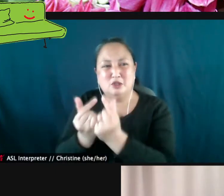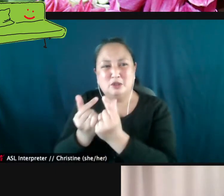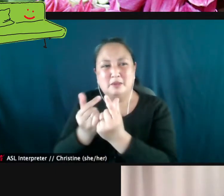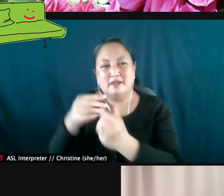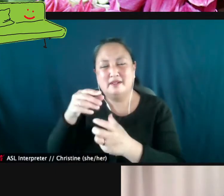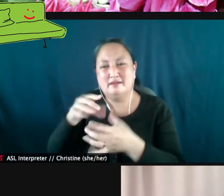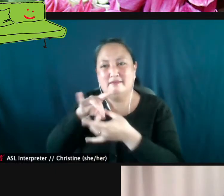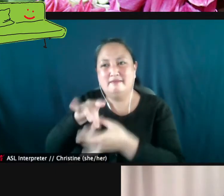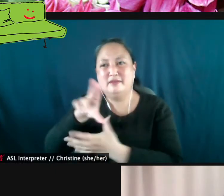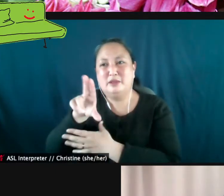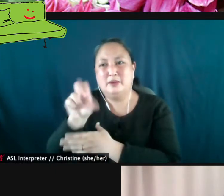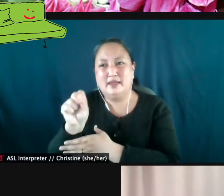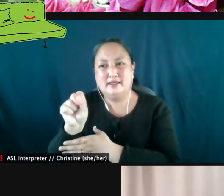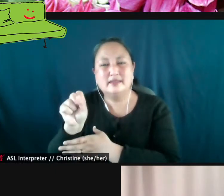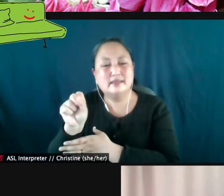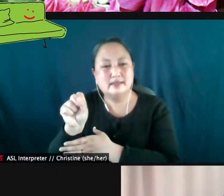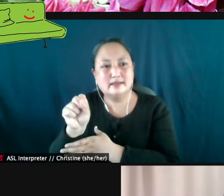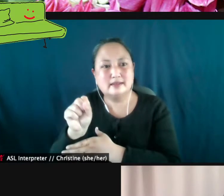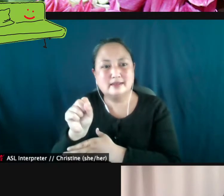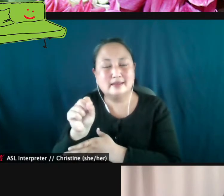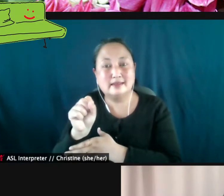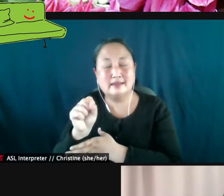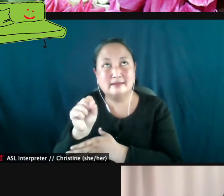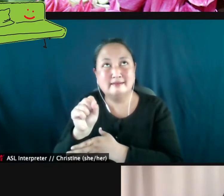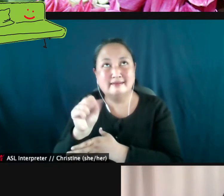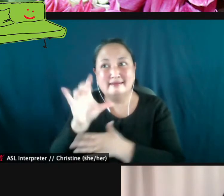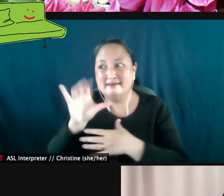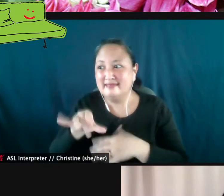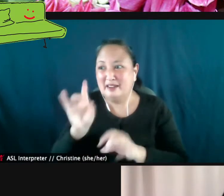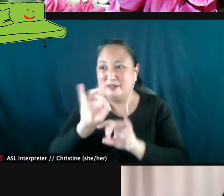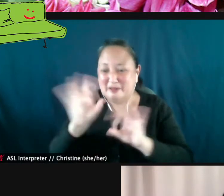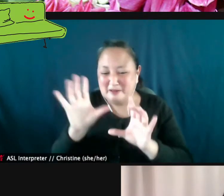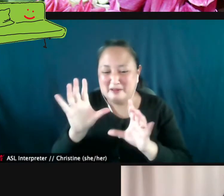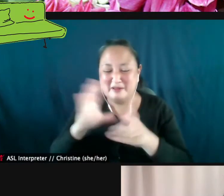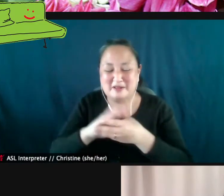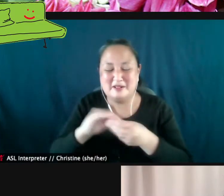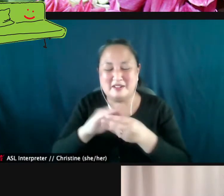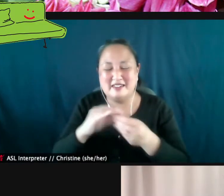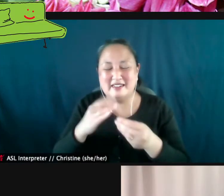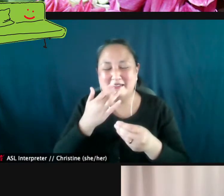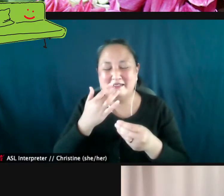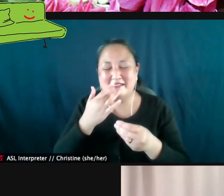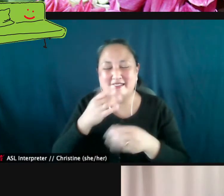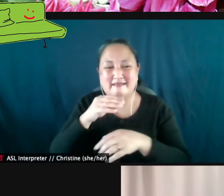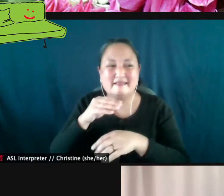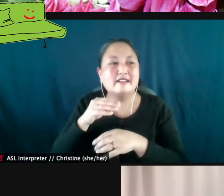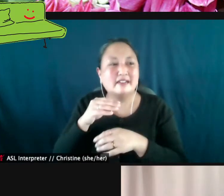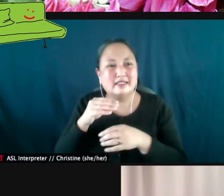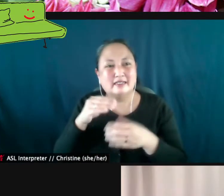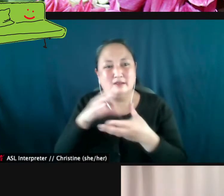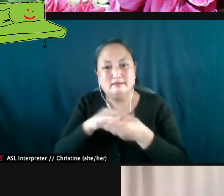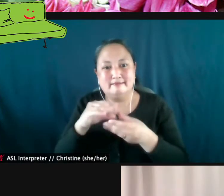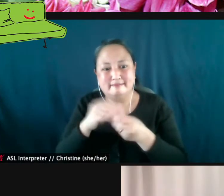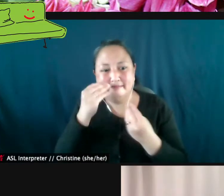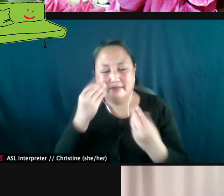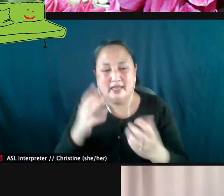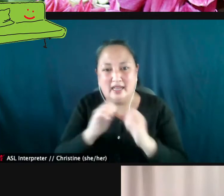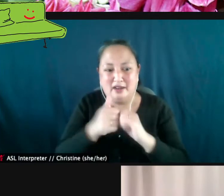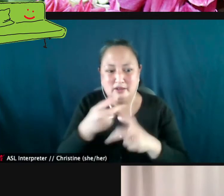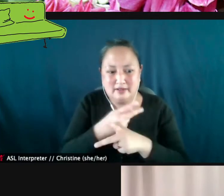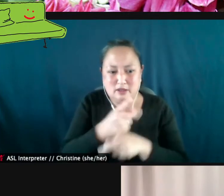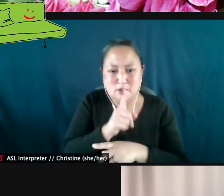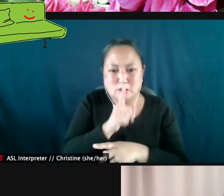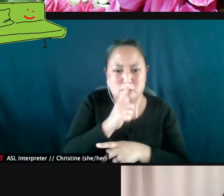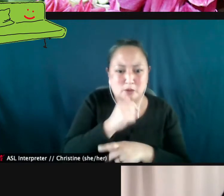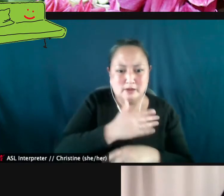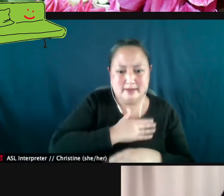States, this kind of horror story I sometimes like to tell when I'm giving advice to people on how to like find agents and find readers for their